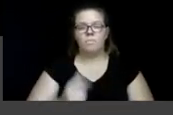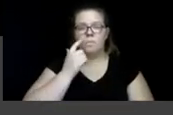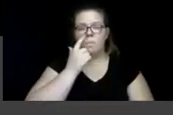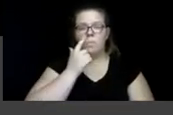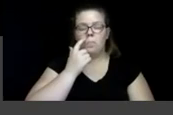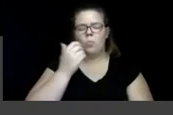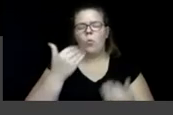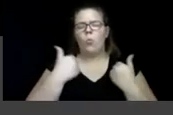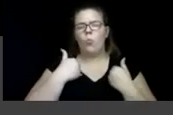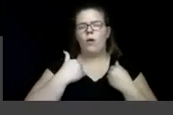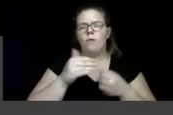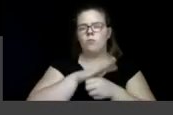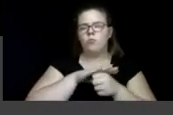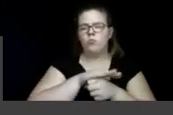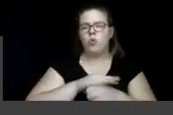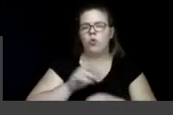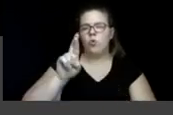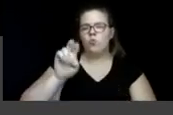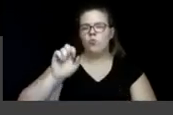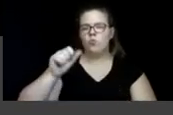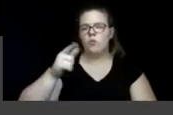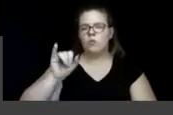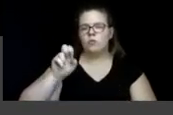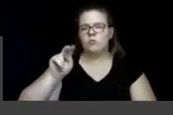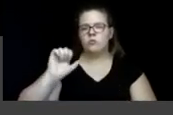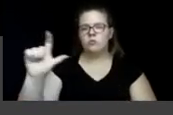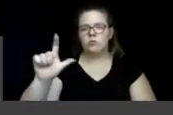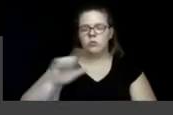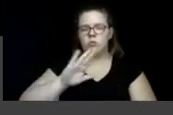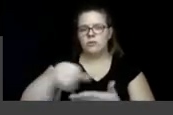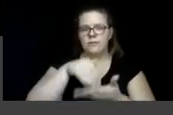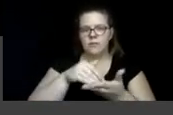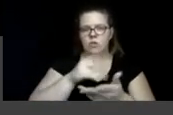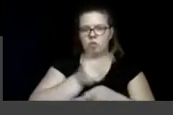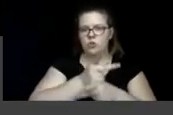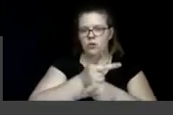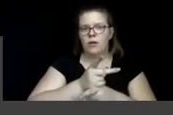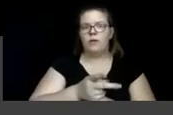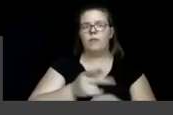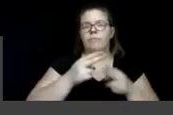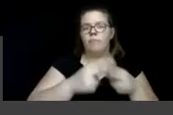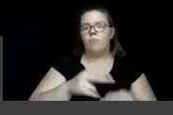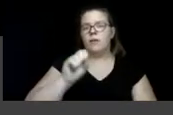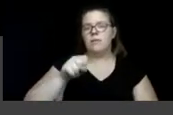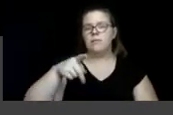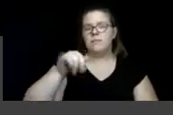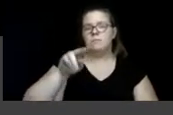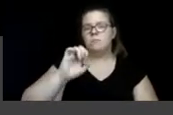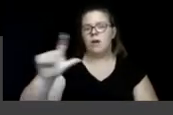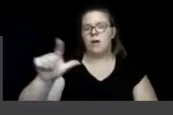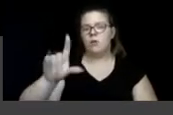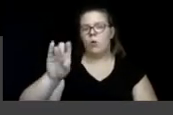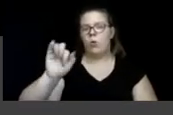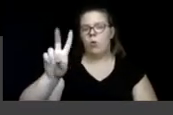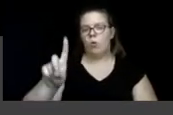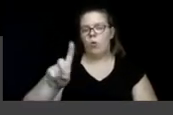regional center of care in Syracuse, and that is the spinal cord injury floor. We have